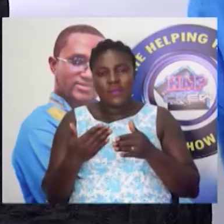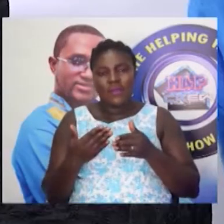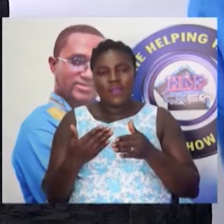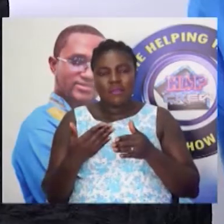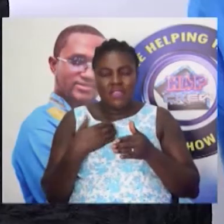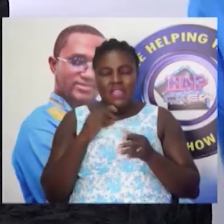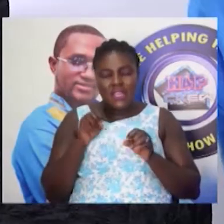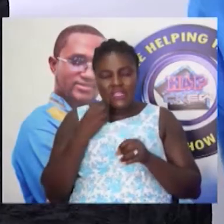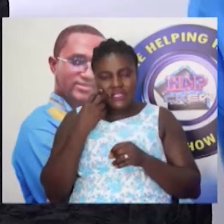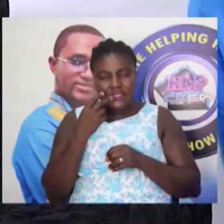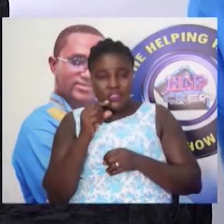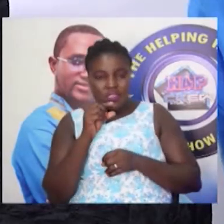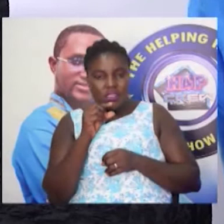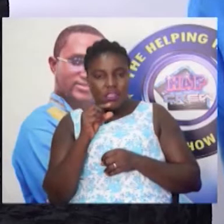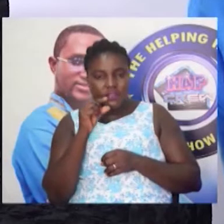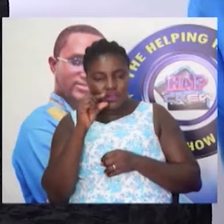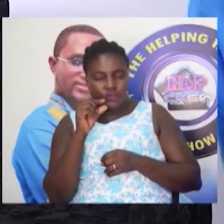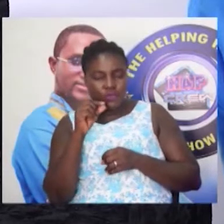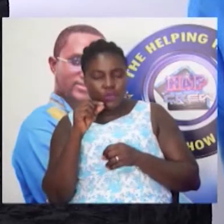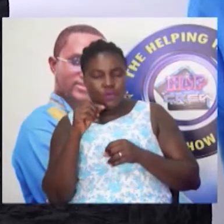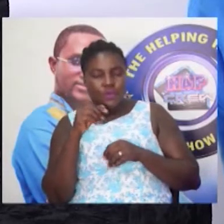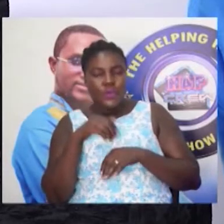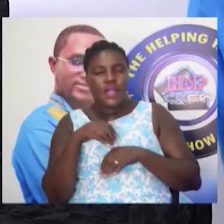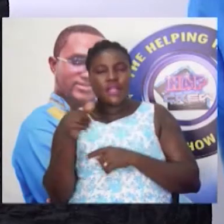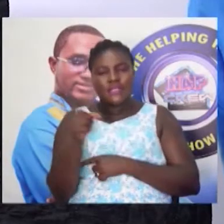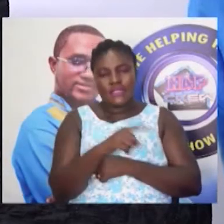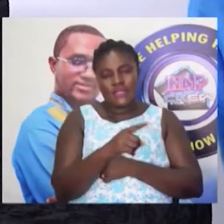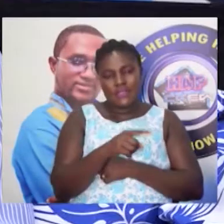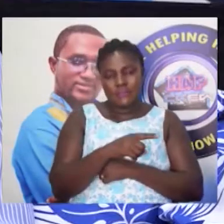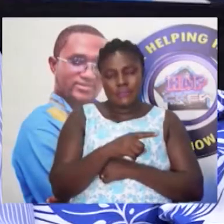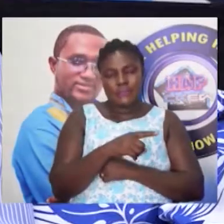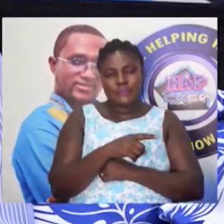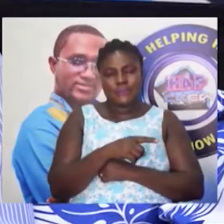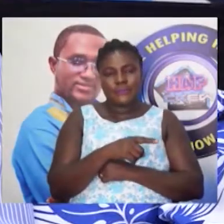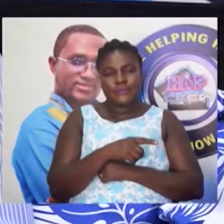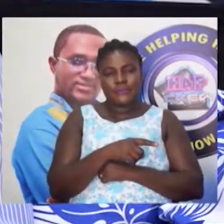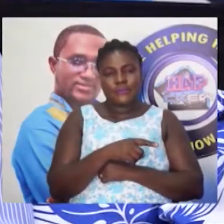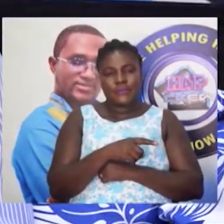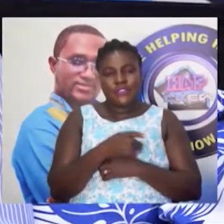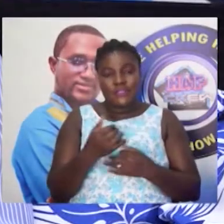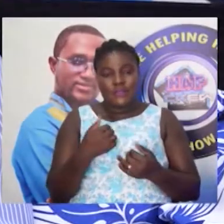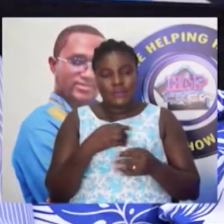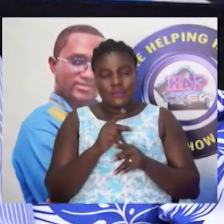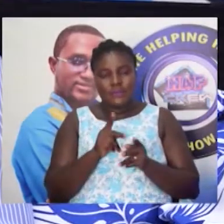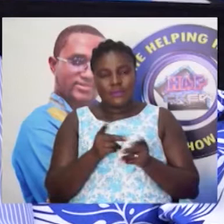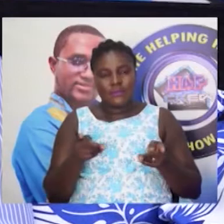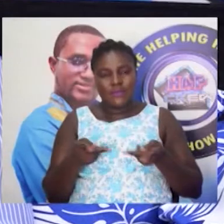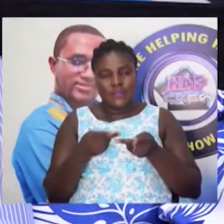Okay. Yeah. So you can have glimpses of some light? Oh, yeah. I mean, the place is bright, so.